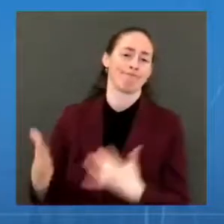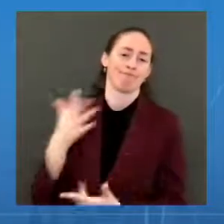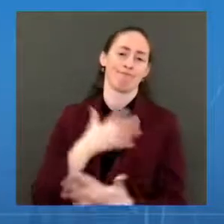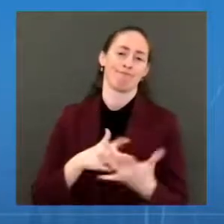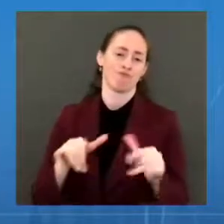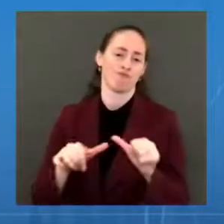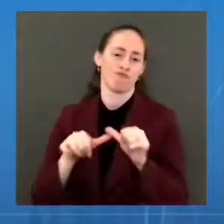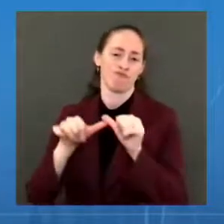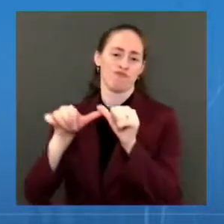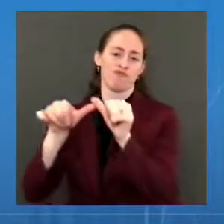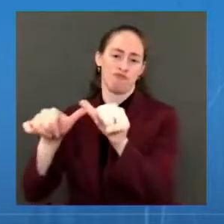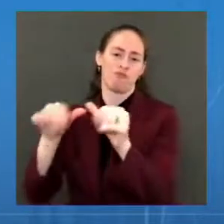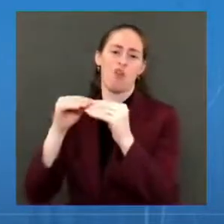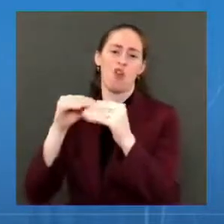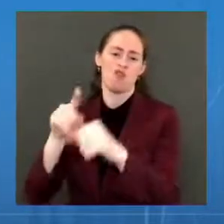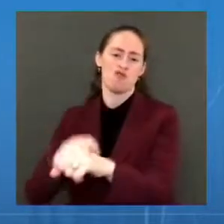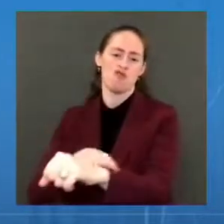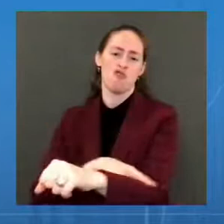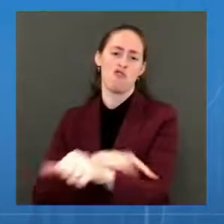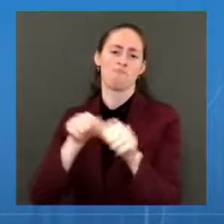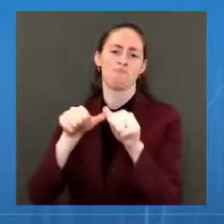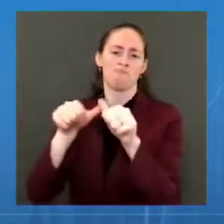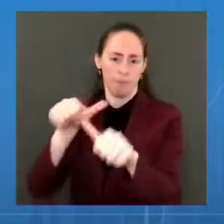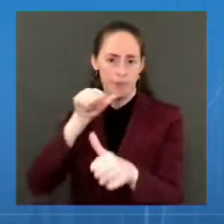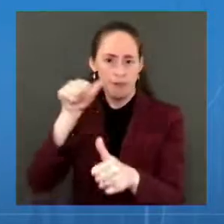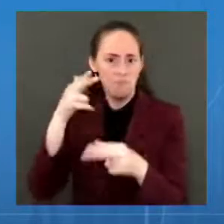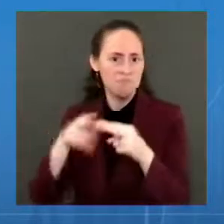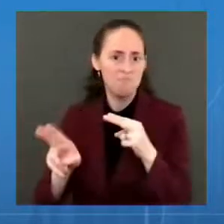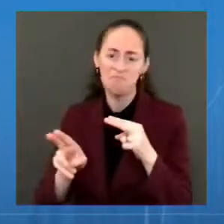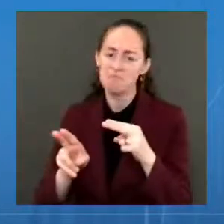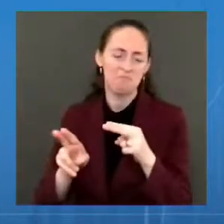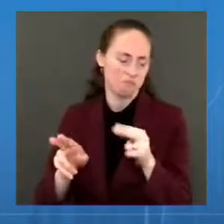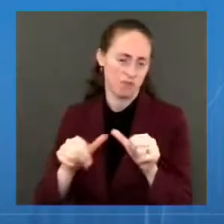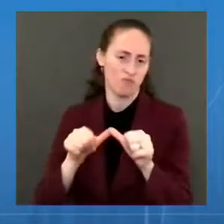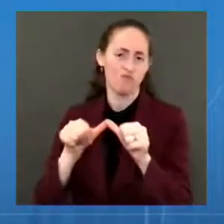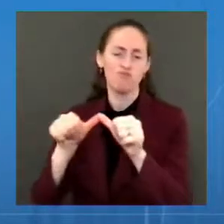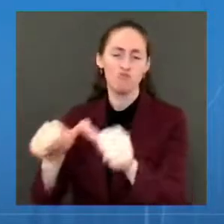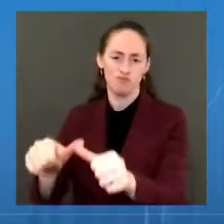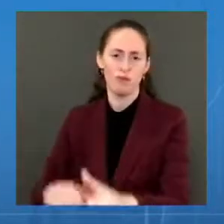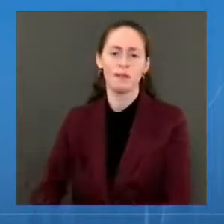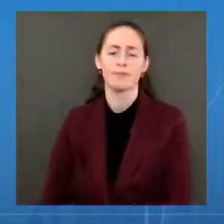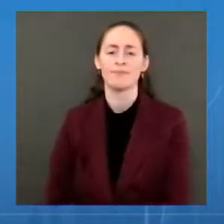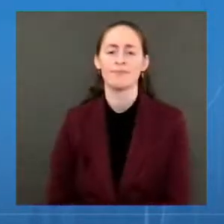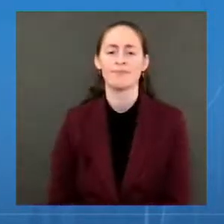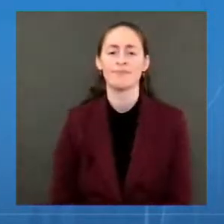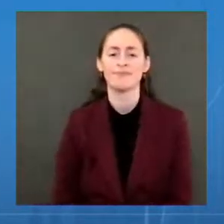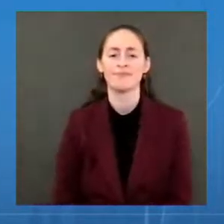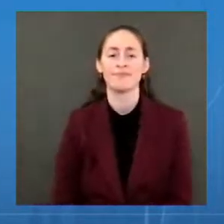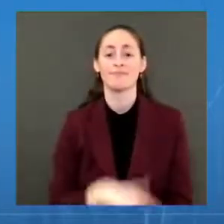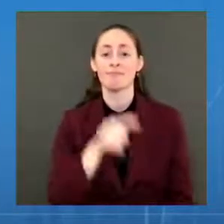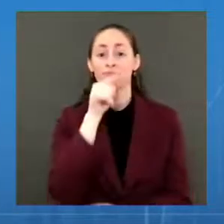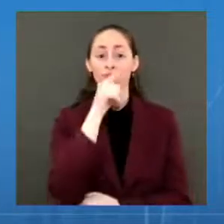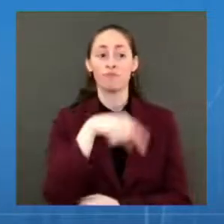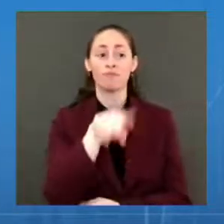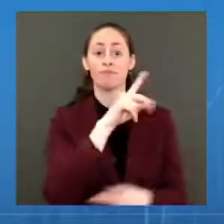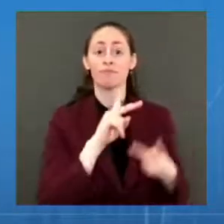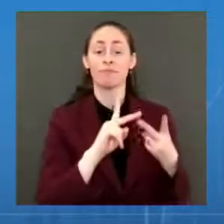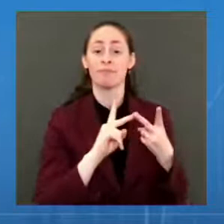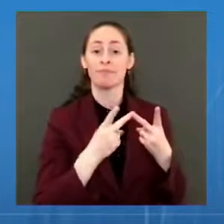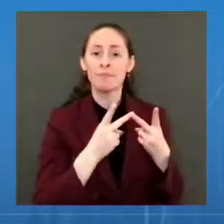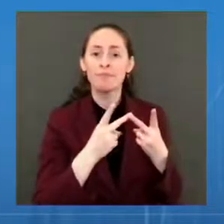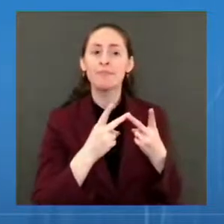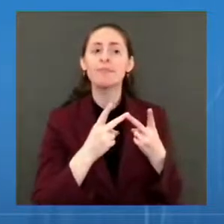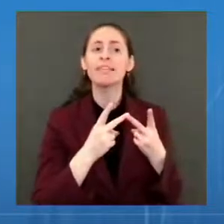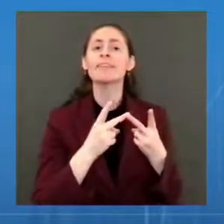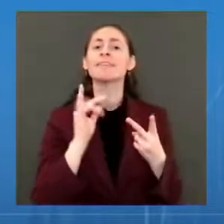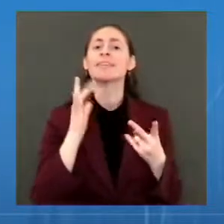just showed in one of my slides, where it waned after several months. If that's the case, then